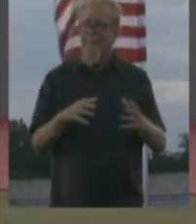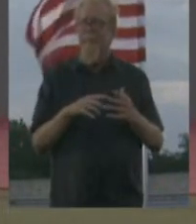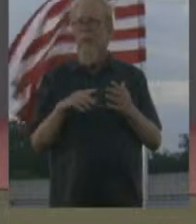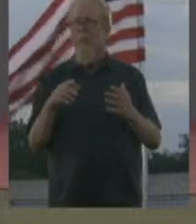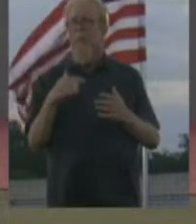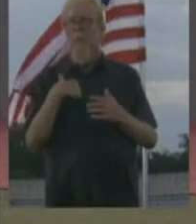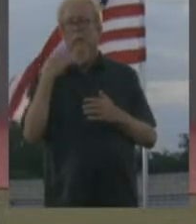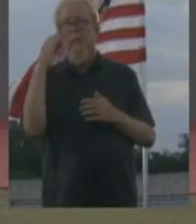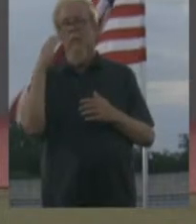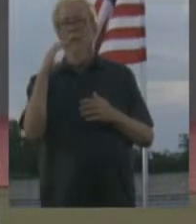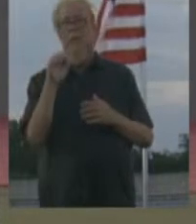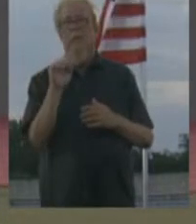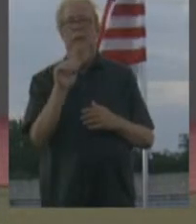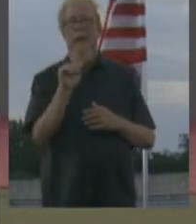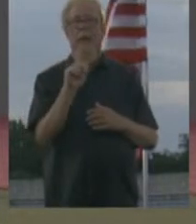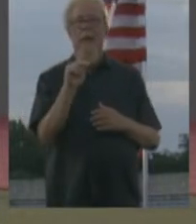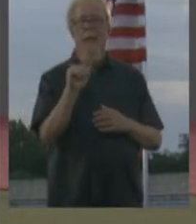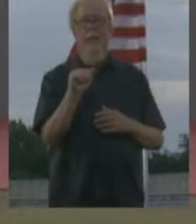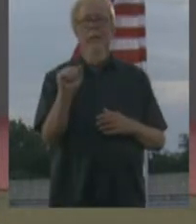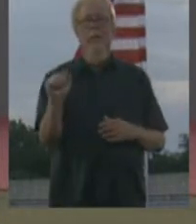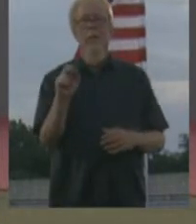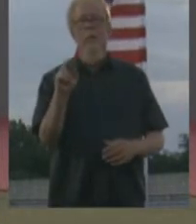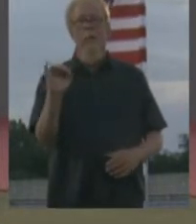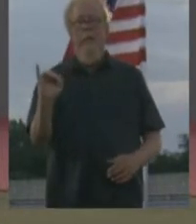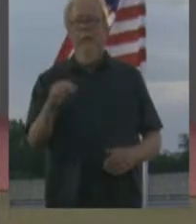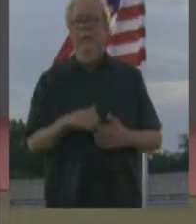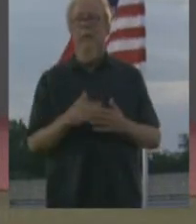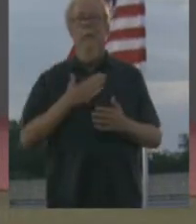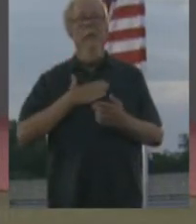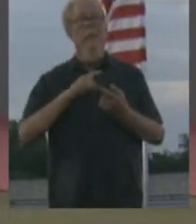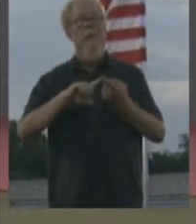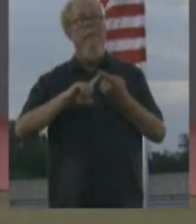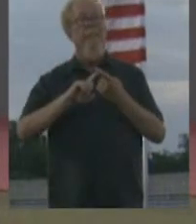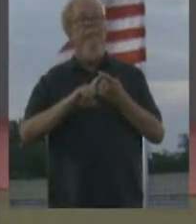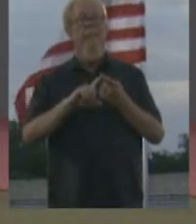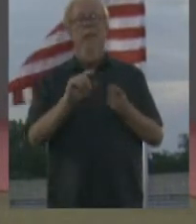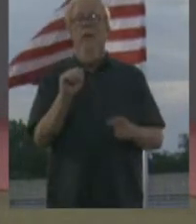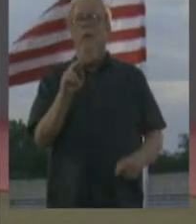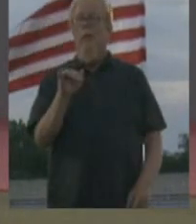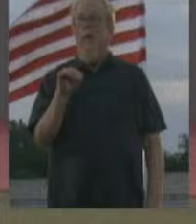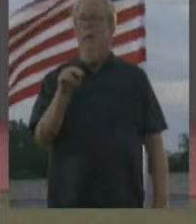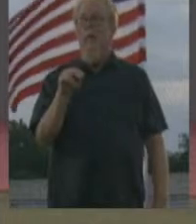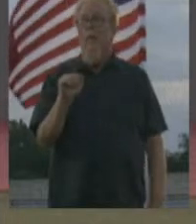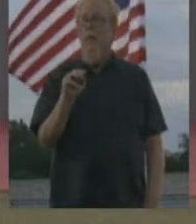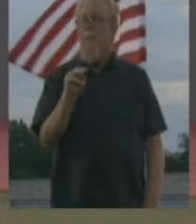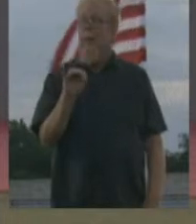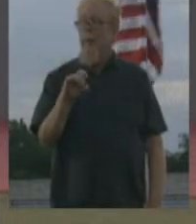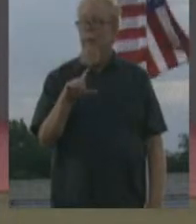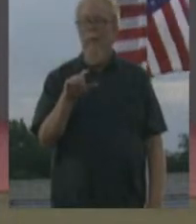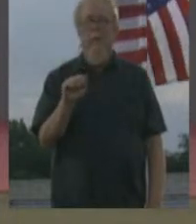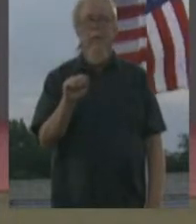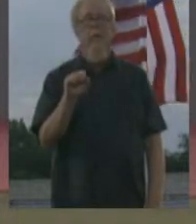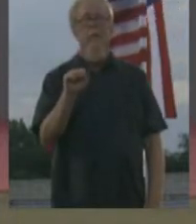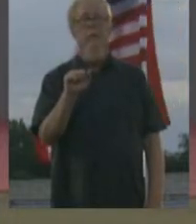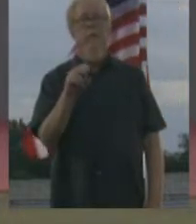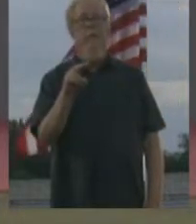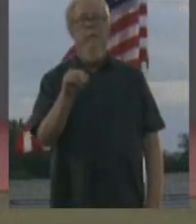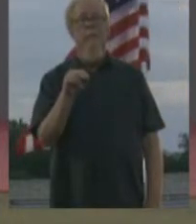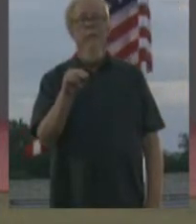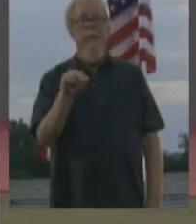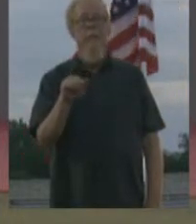y'all have changed my life for the better. To my closest friends, Ariana, Michaela, Savannah, Miranda, and